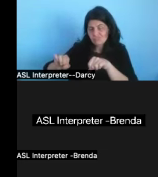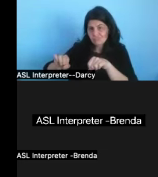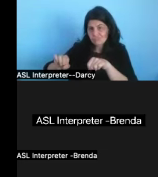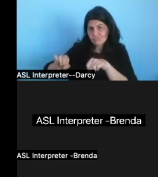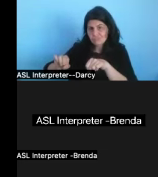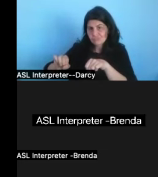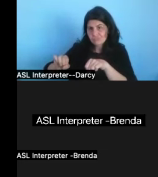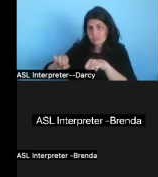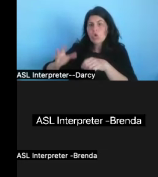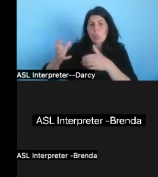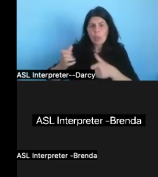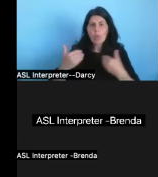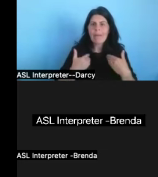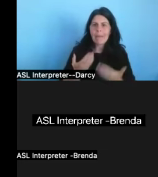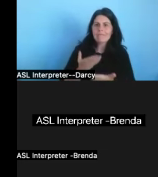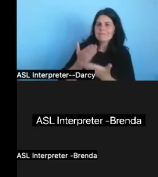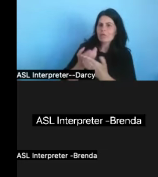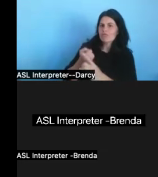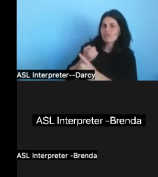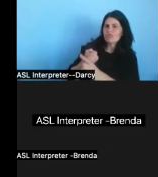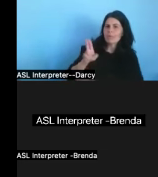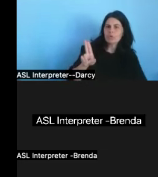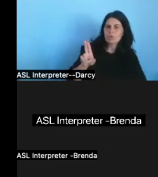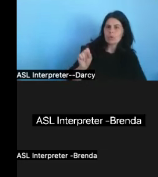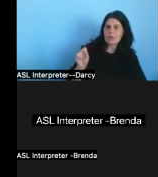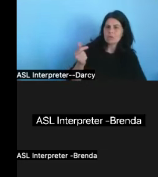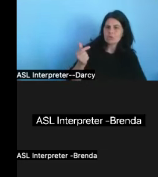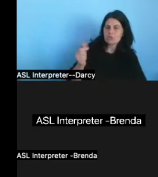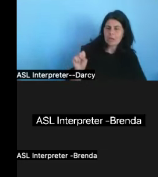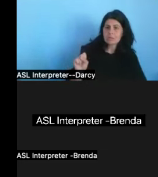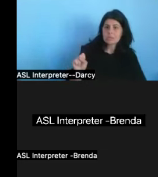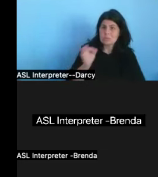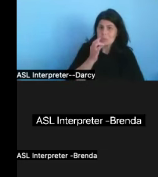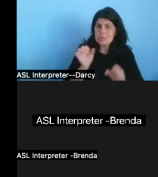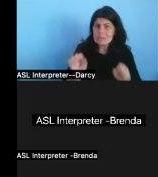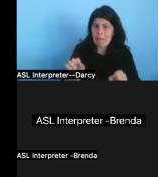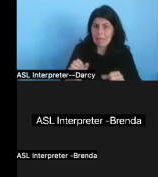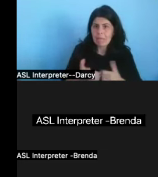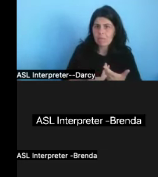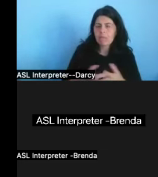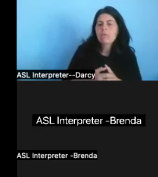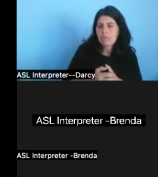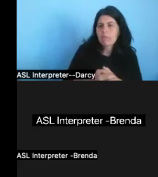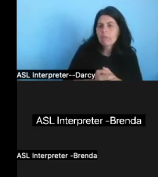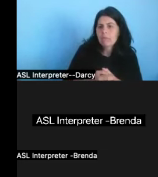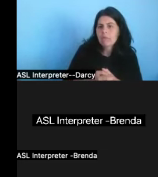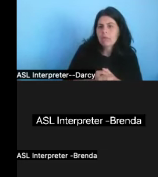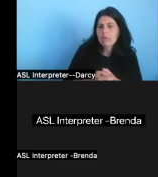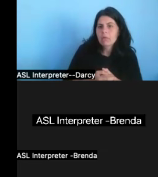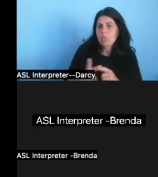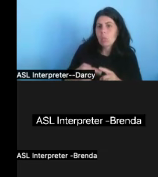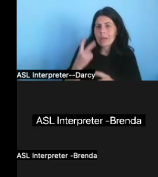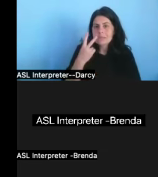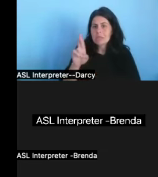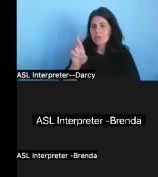that verification from USGS as soon as we possibly can. And when I see real